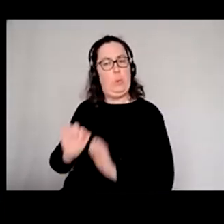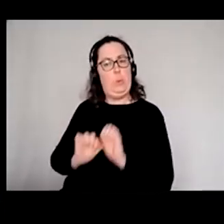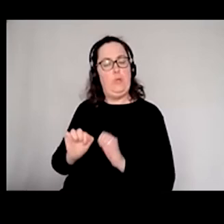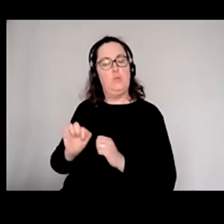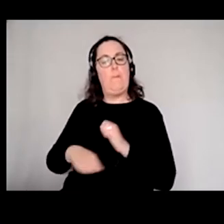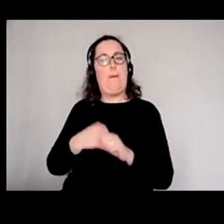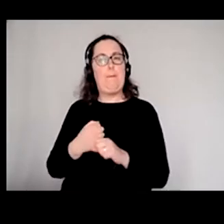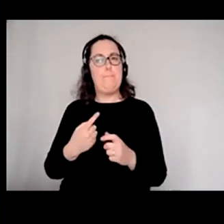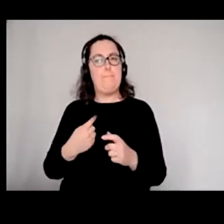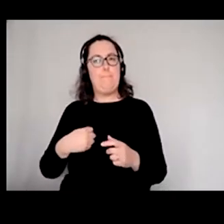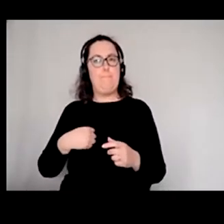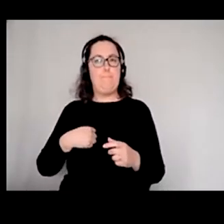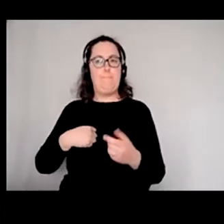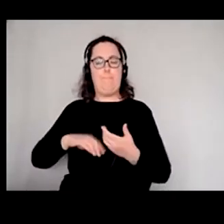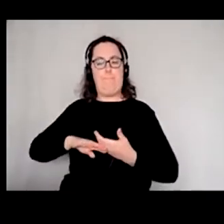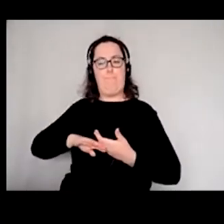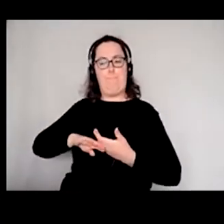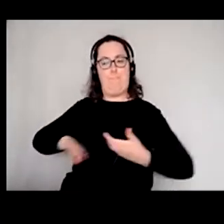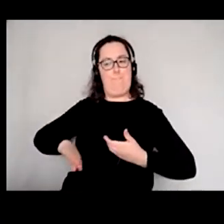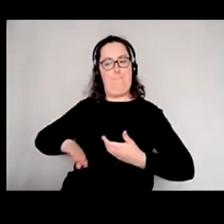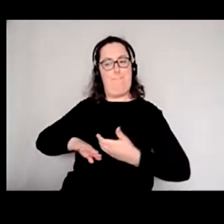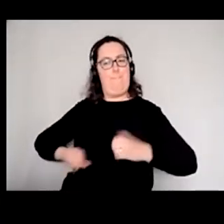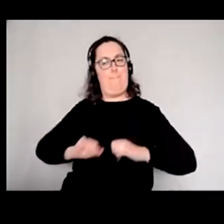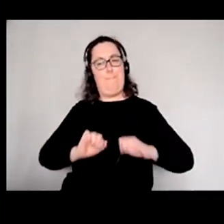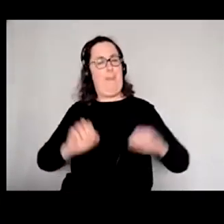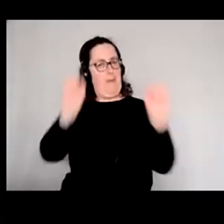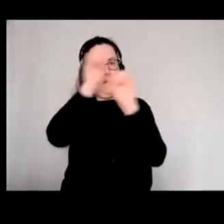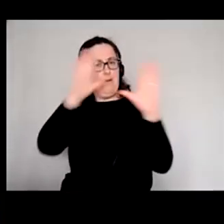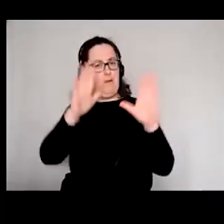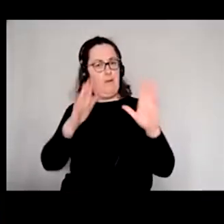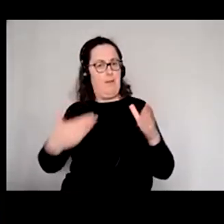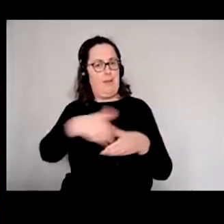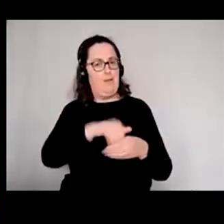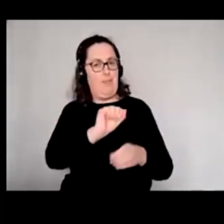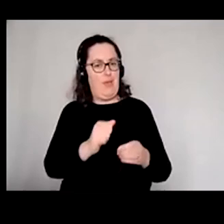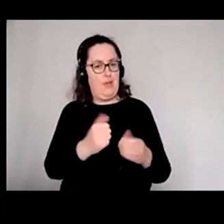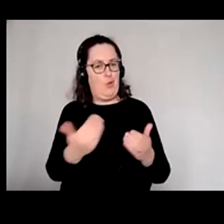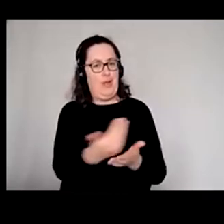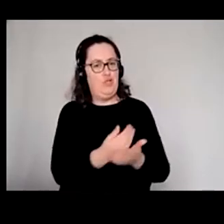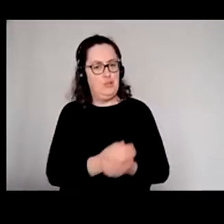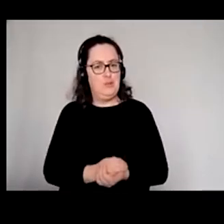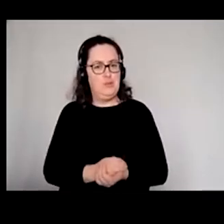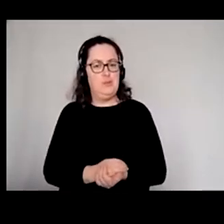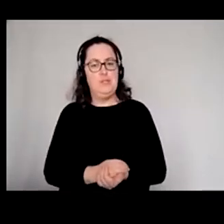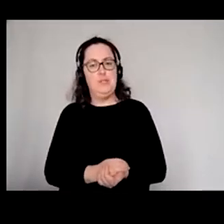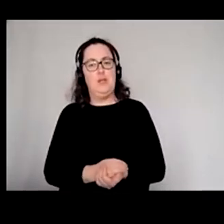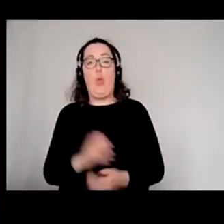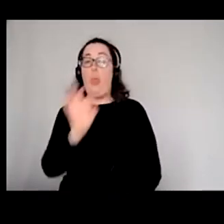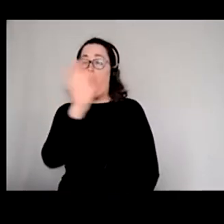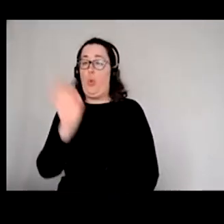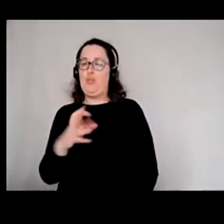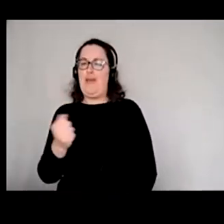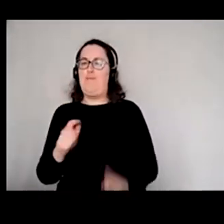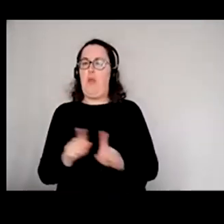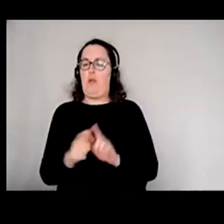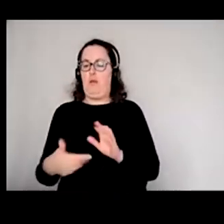off, it pushes you out of their vision, so to speak. Aidan. Yeah, I think there's an assumption in the question that, and part